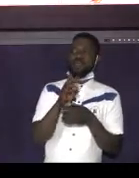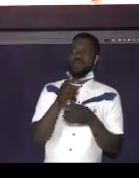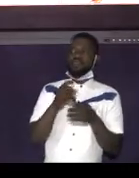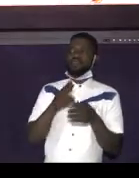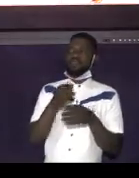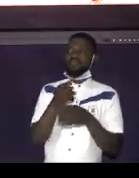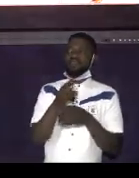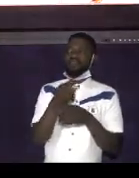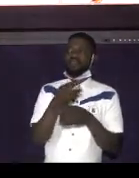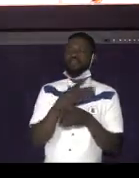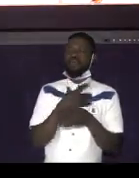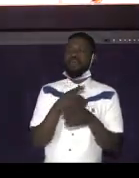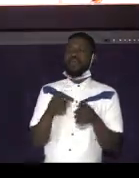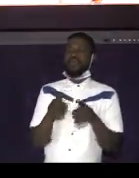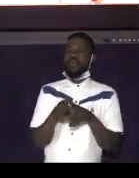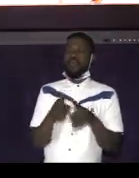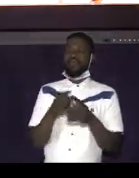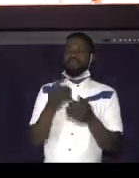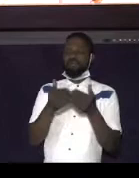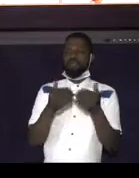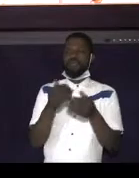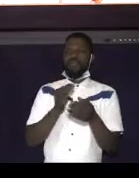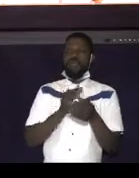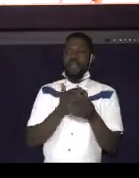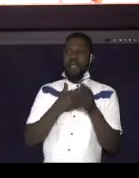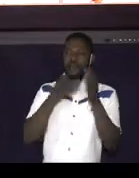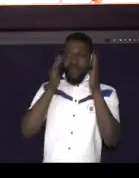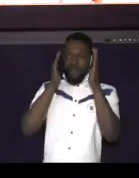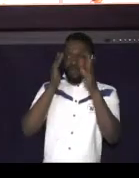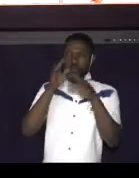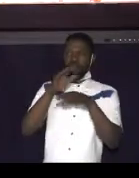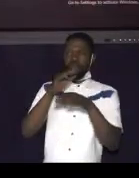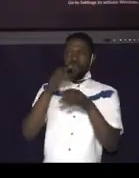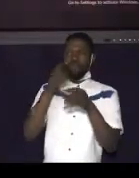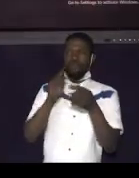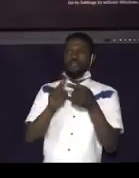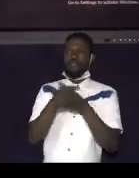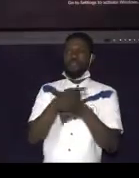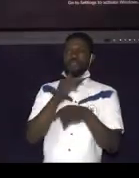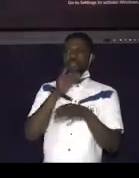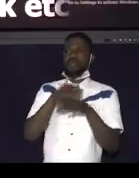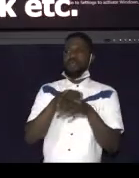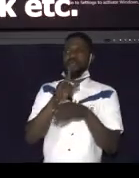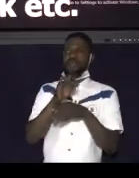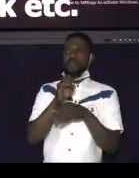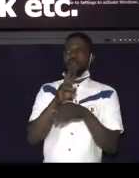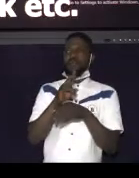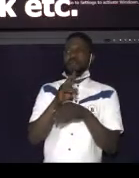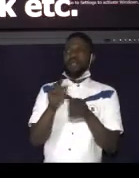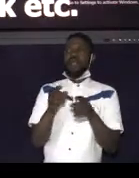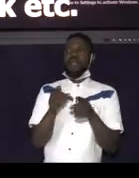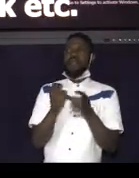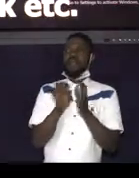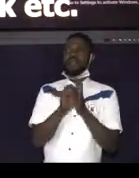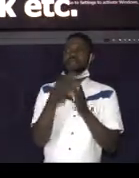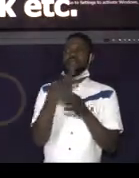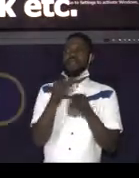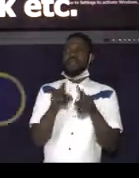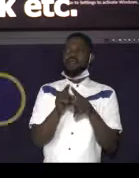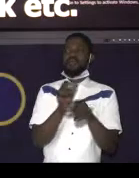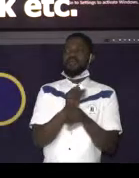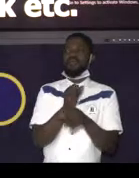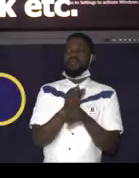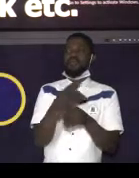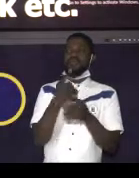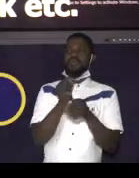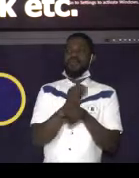axle, and so on. But don't forget, our focus for today is on lever. So example of such work,